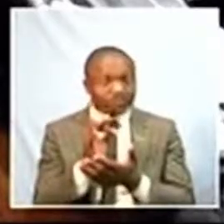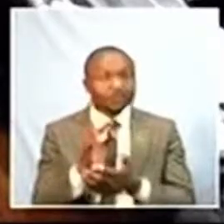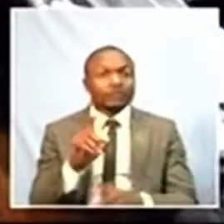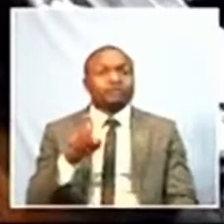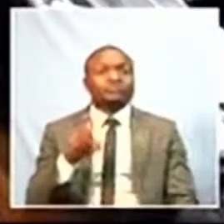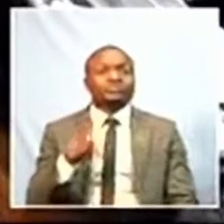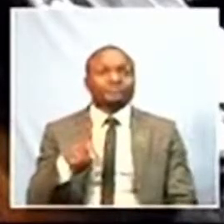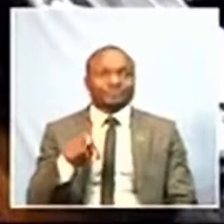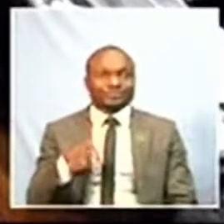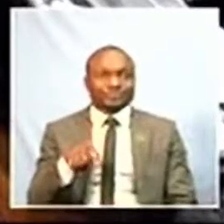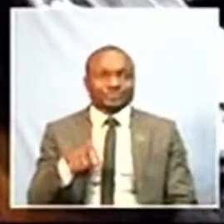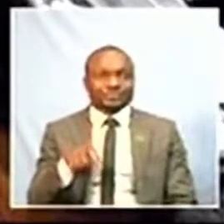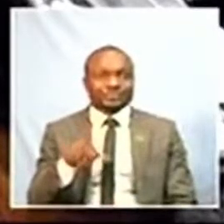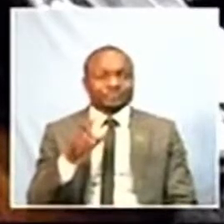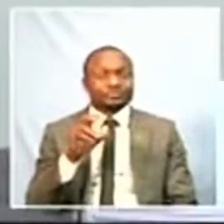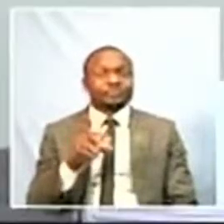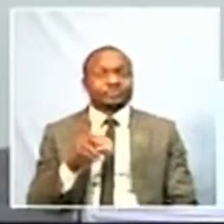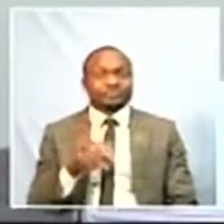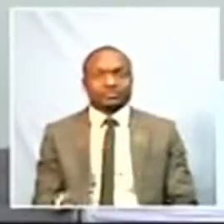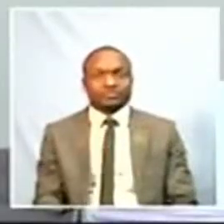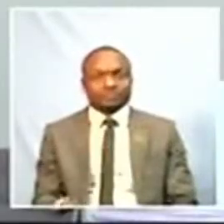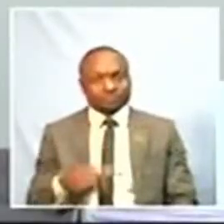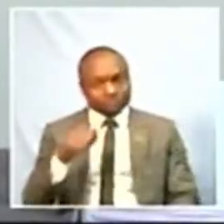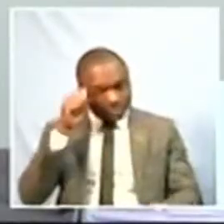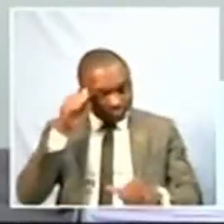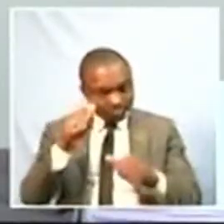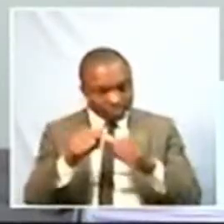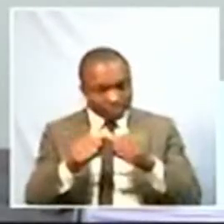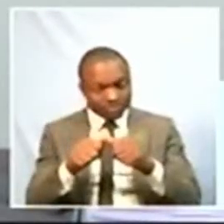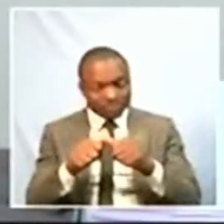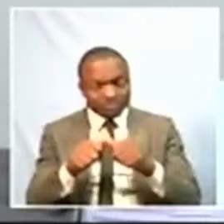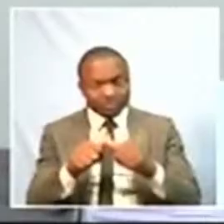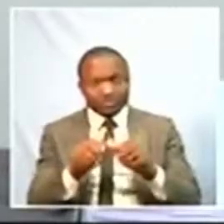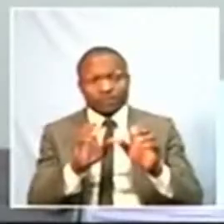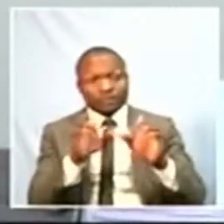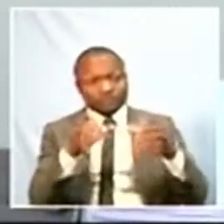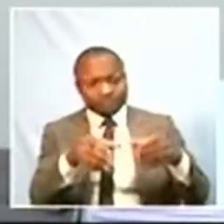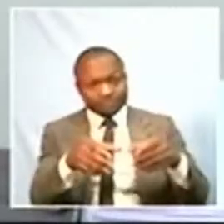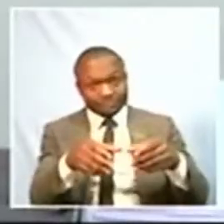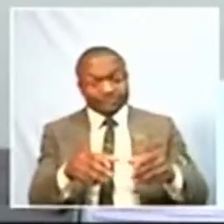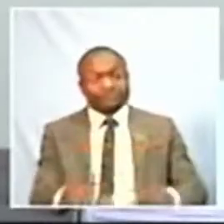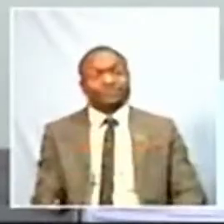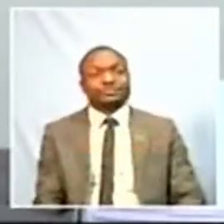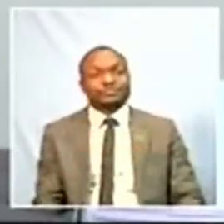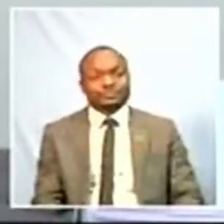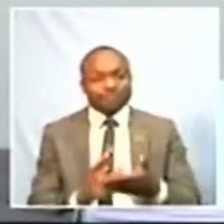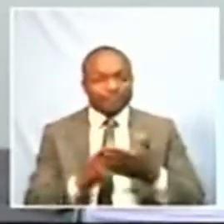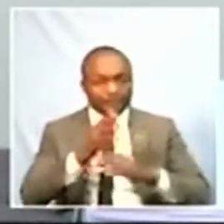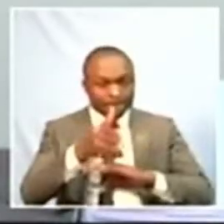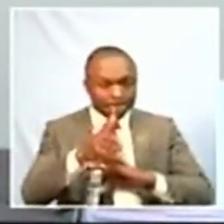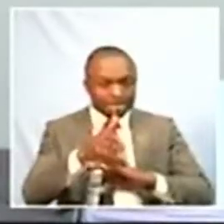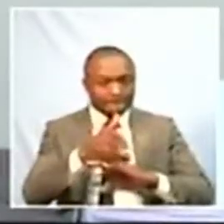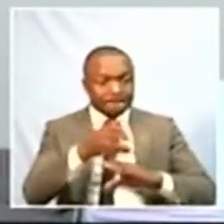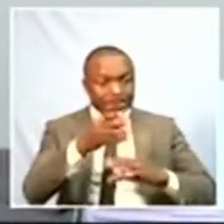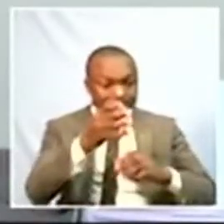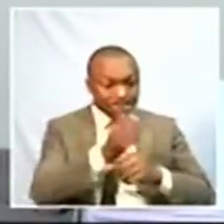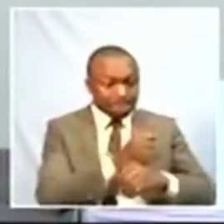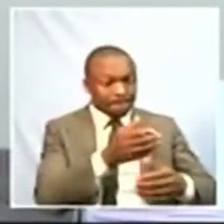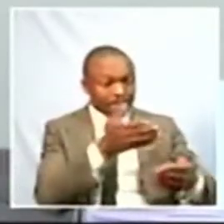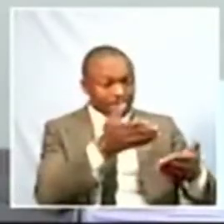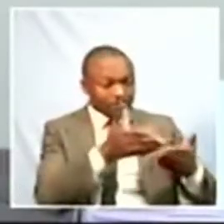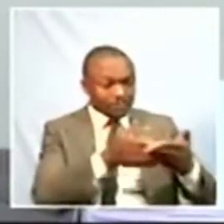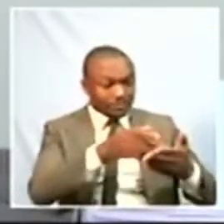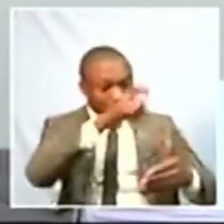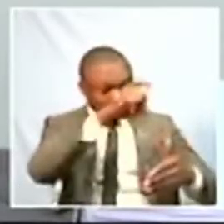need the resolution from the council that after getting this quotation, then